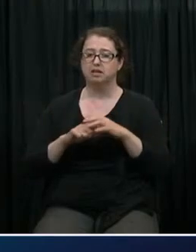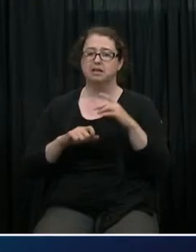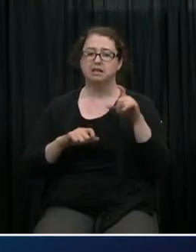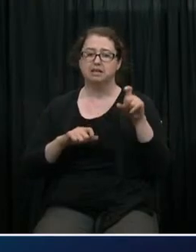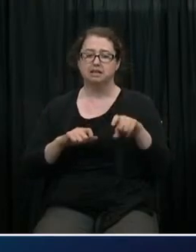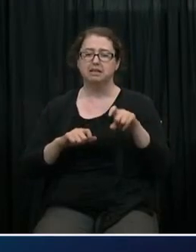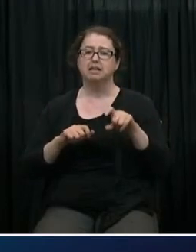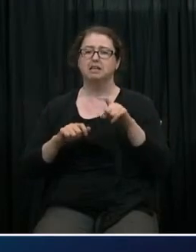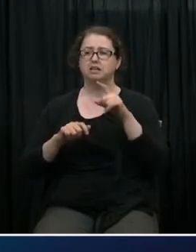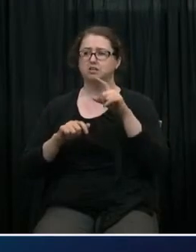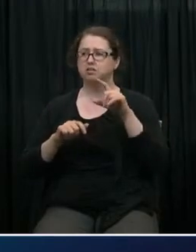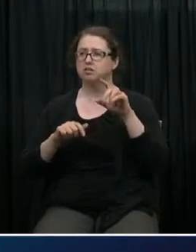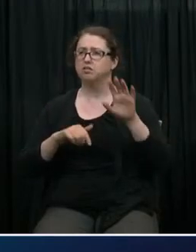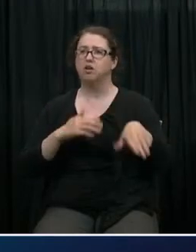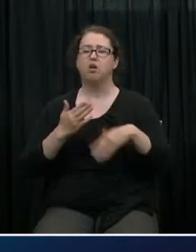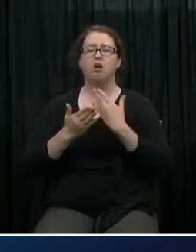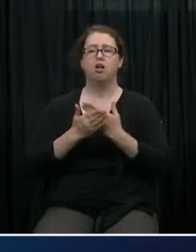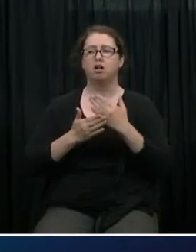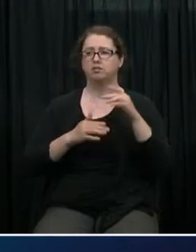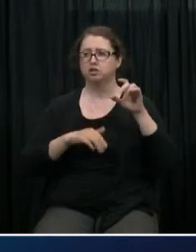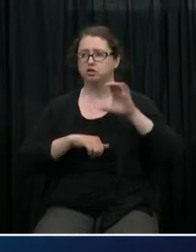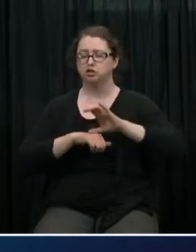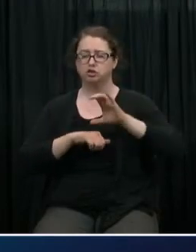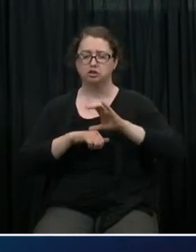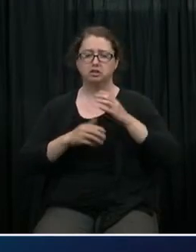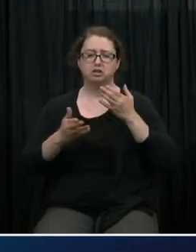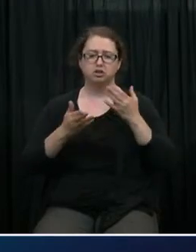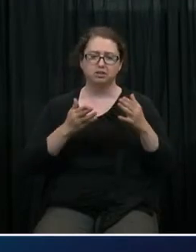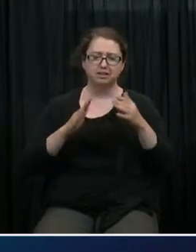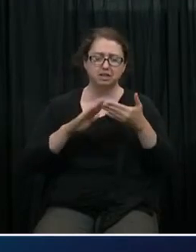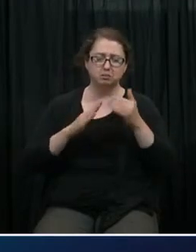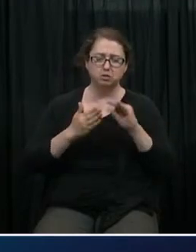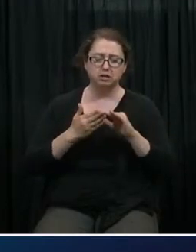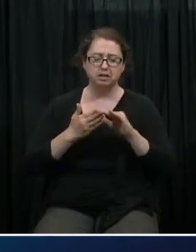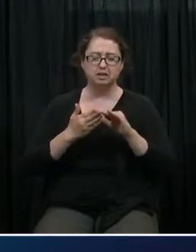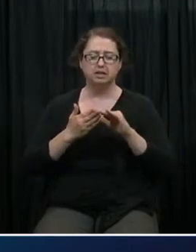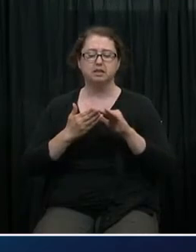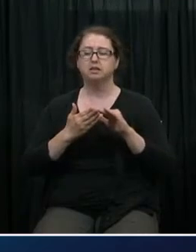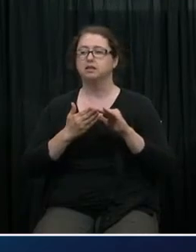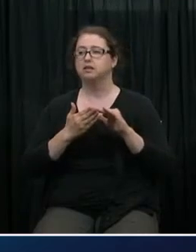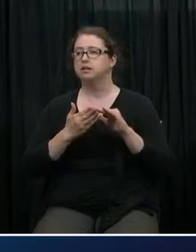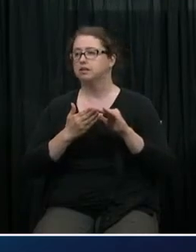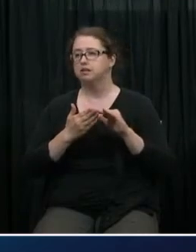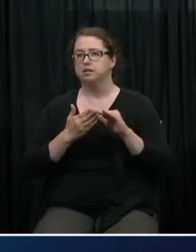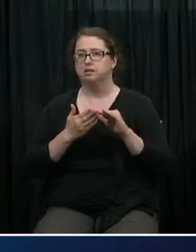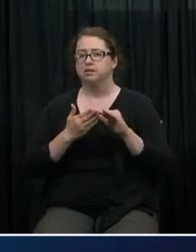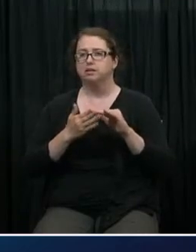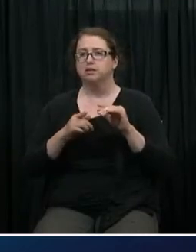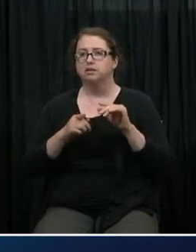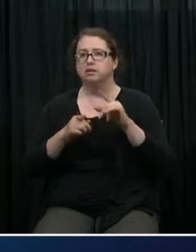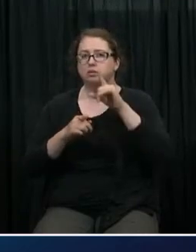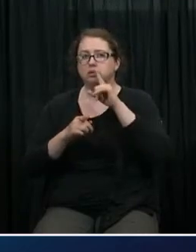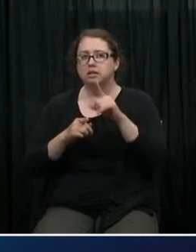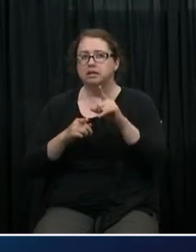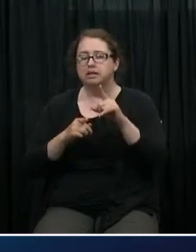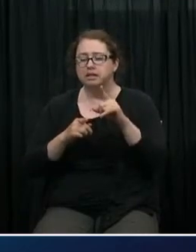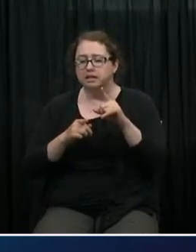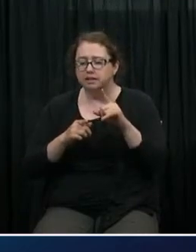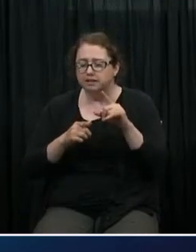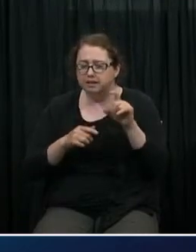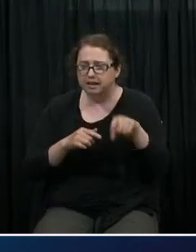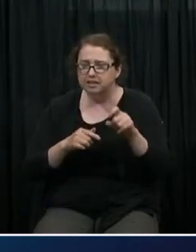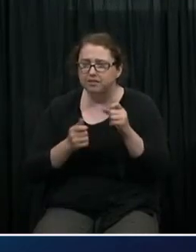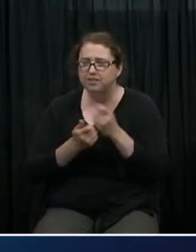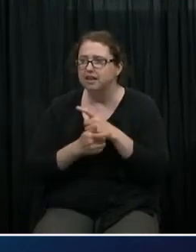whole church and serving the community in a proper way and being effective as we meet the needs of the community